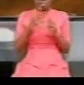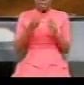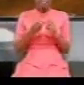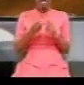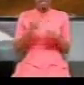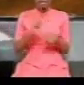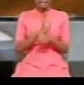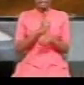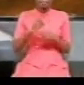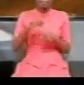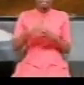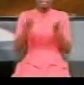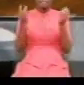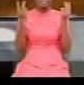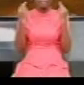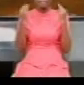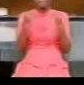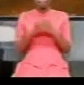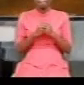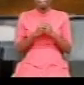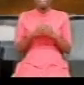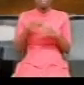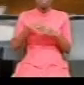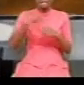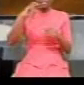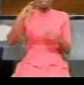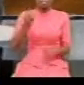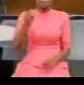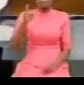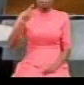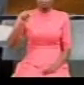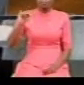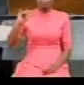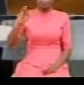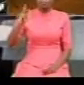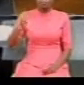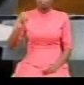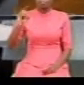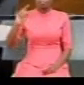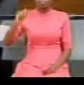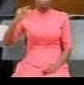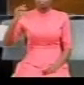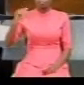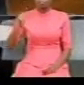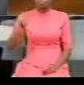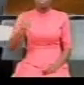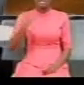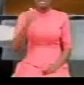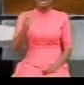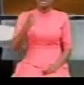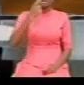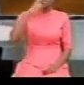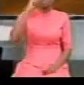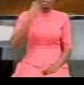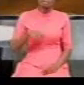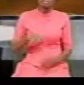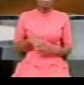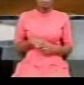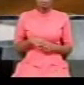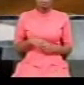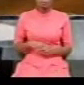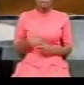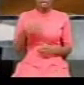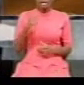labored in vain. 2 Timothy, a charge, a command,